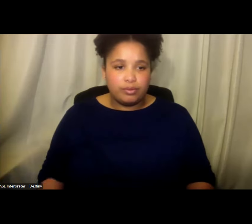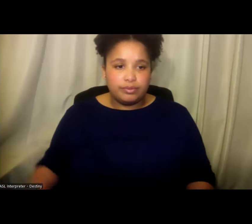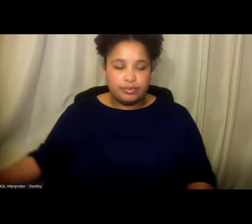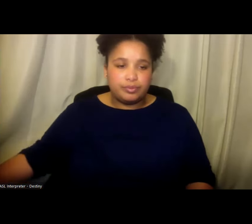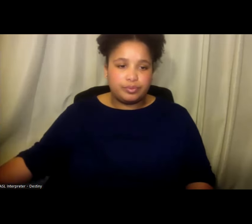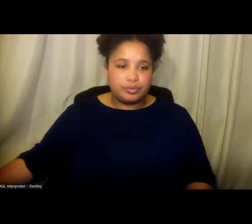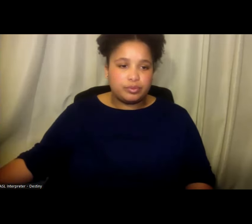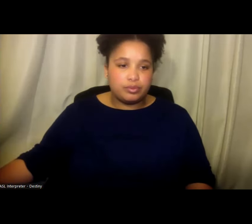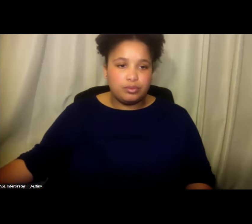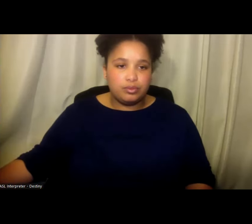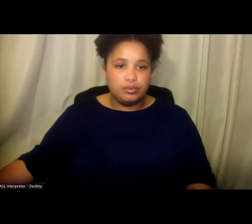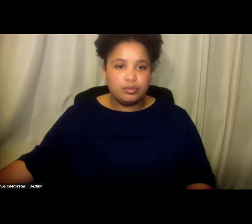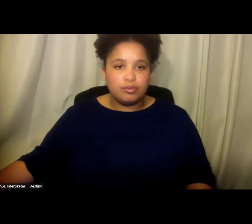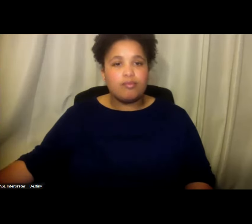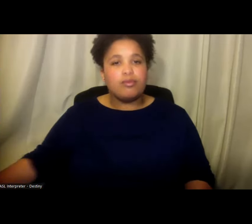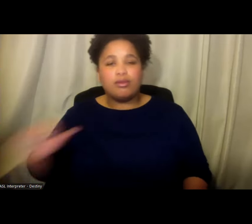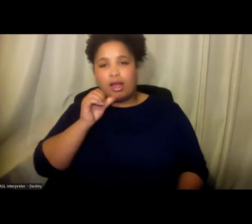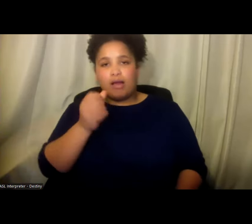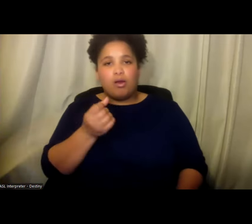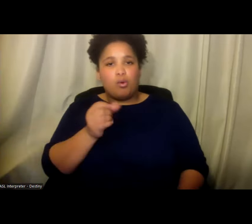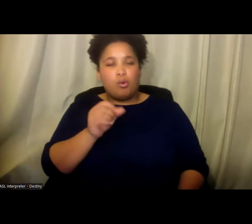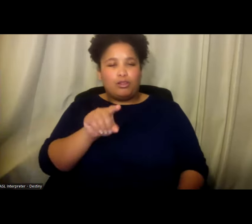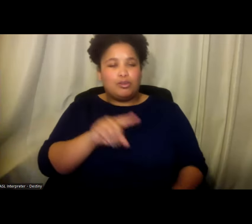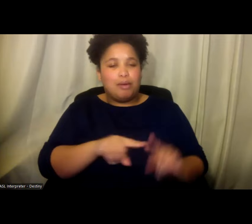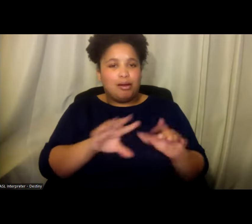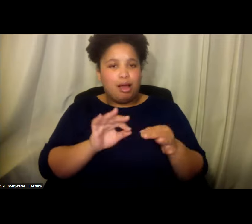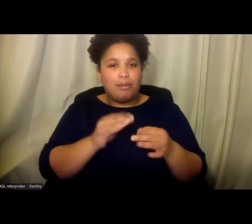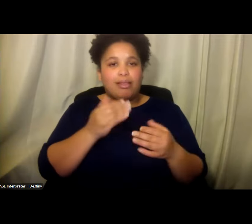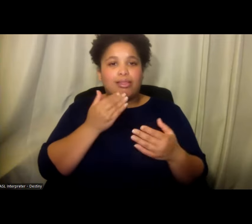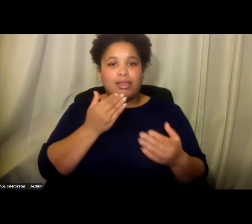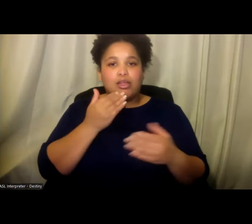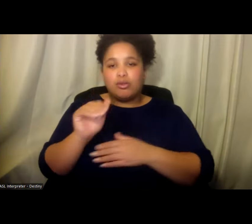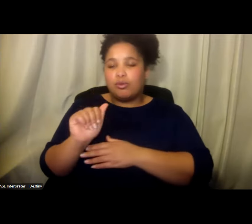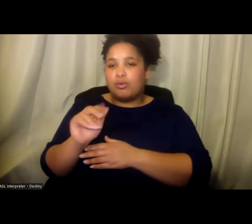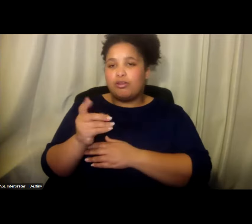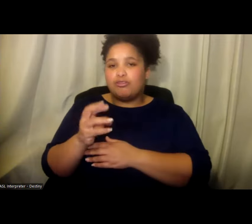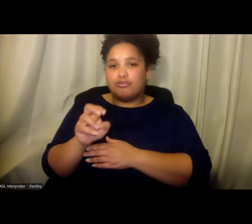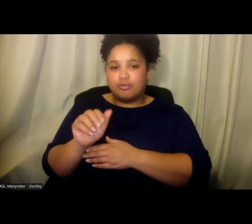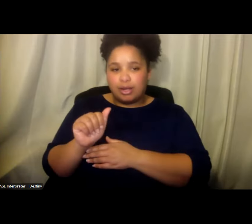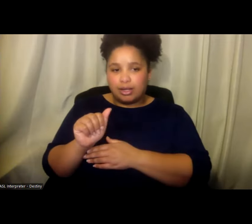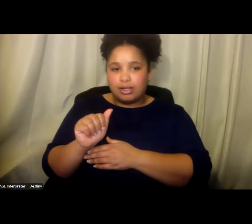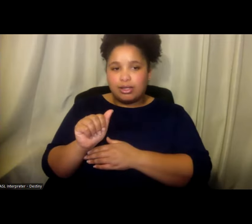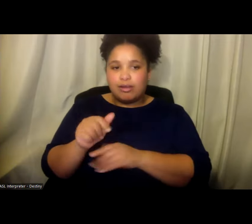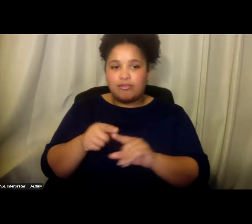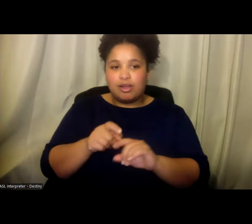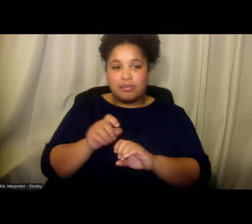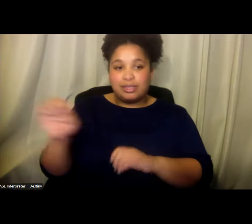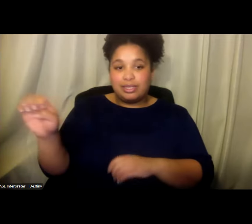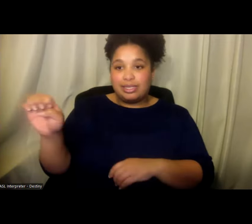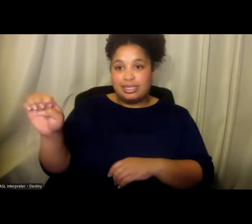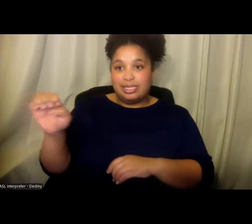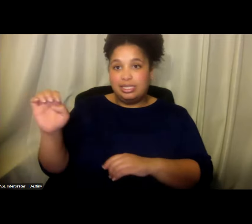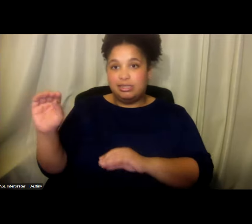No, not a question, but a comment, Andrea. Thank you so much. It's good to hear. Moving from the east to the west has